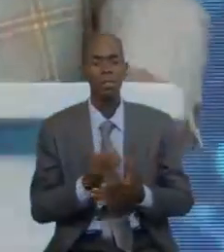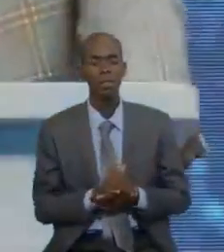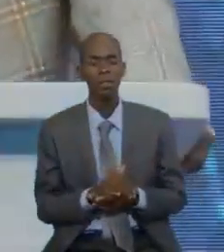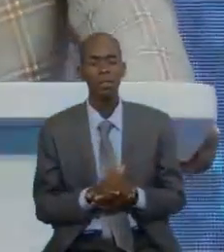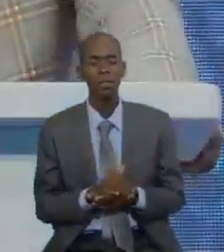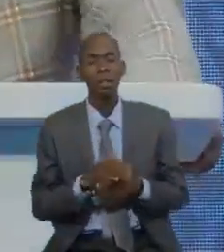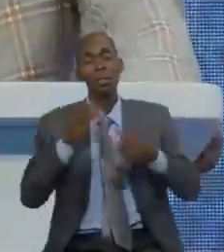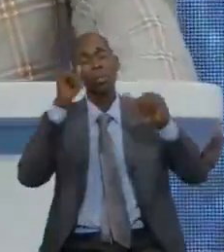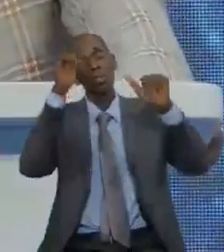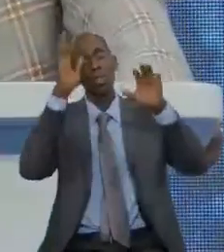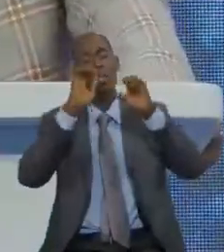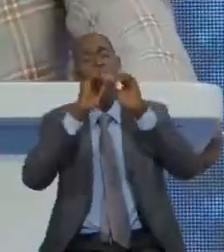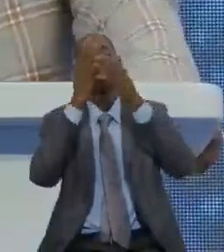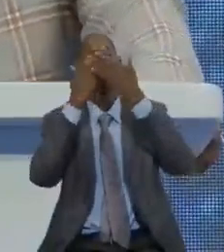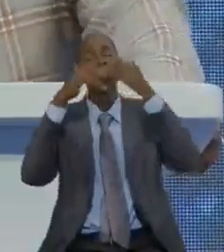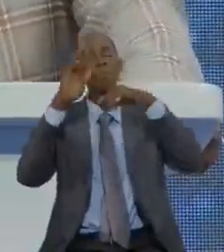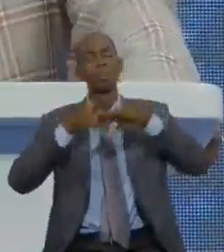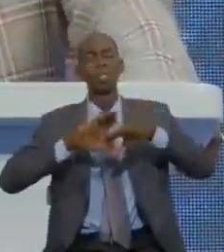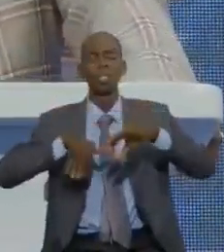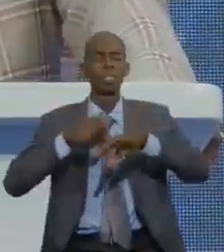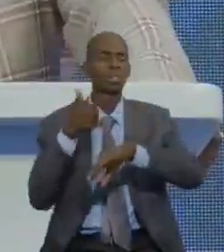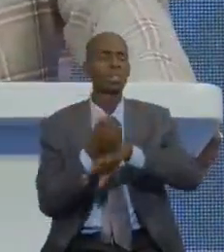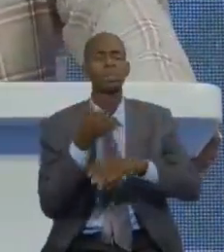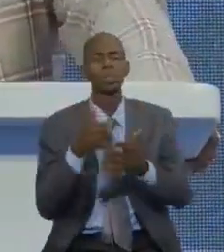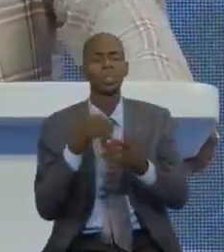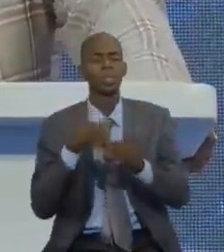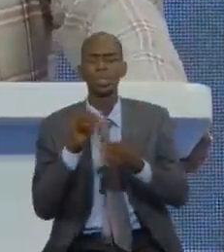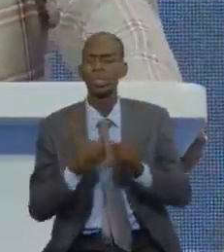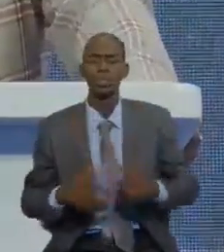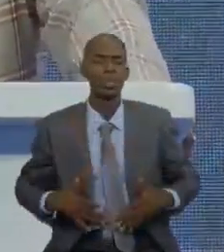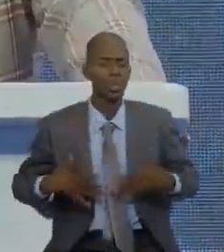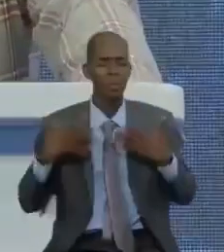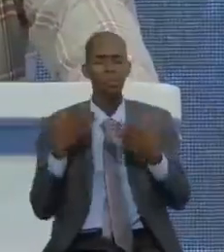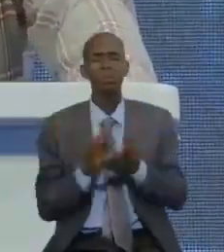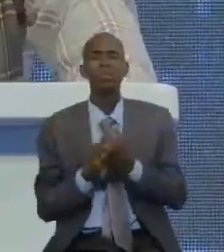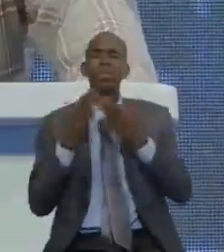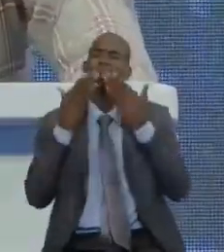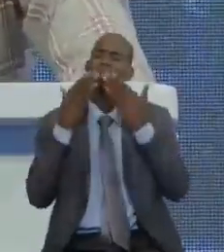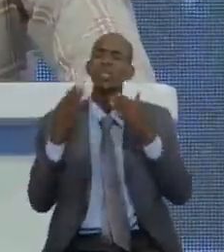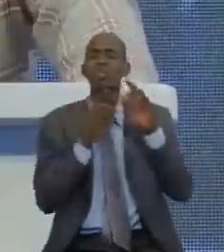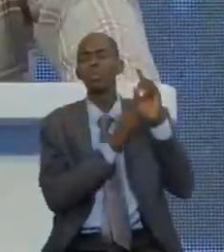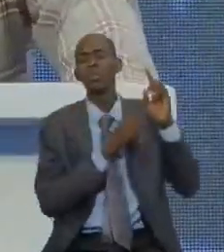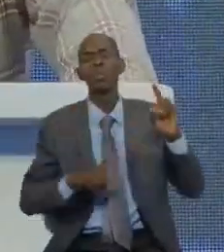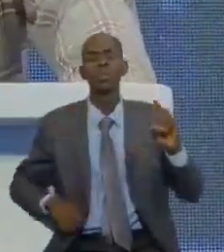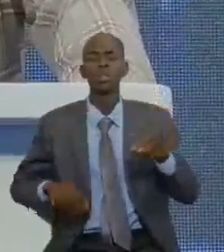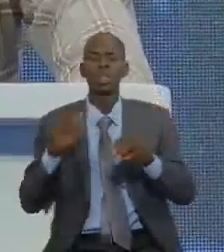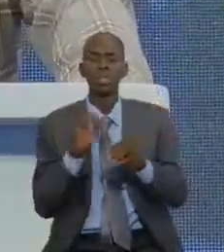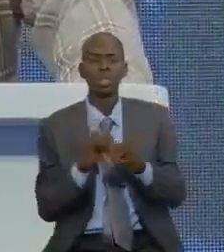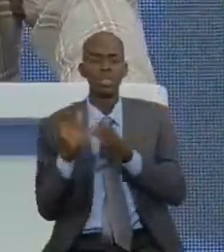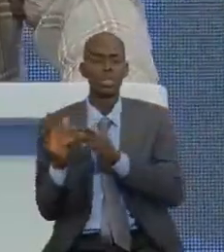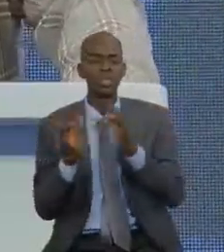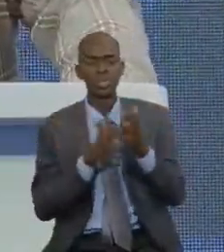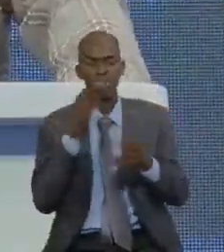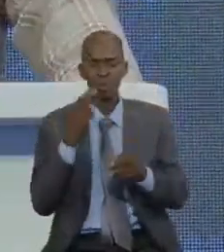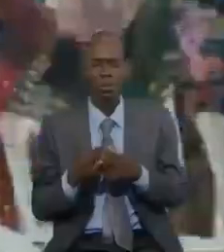in heaven, confirm it in every life. Thank you, Lord. In Jesus'